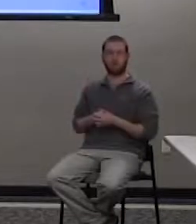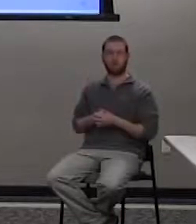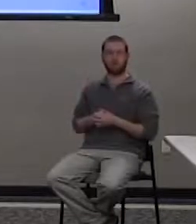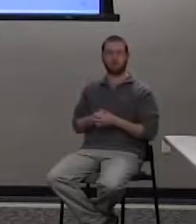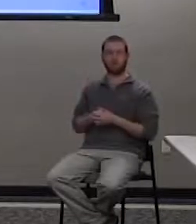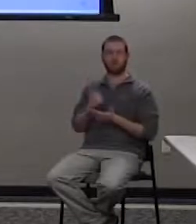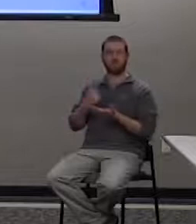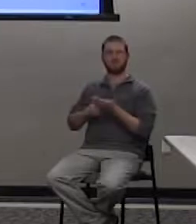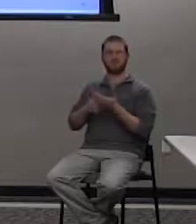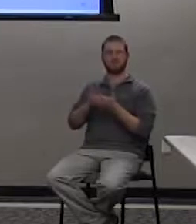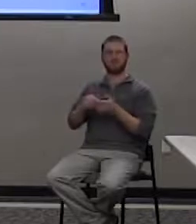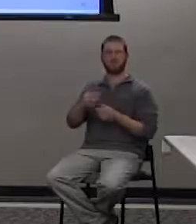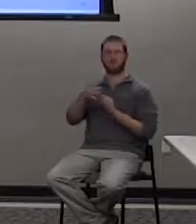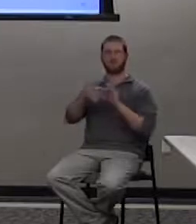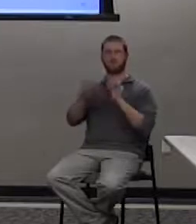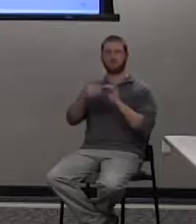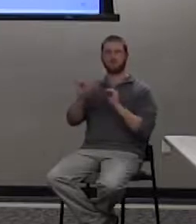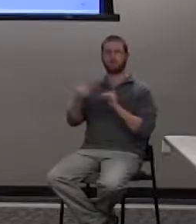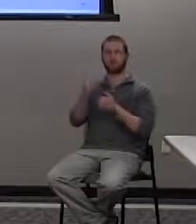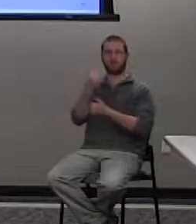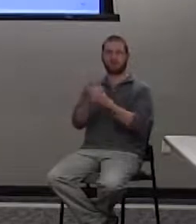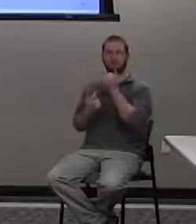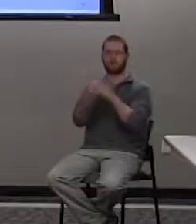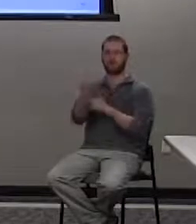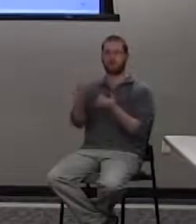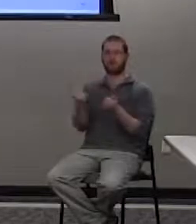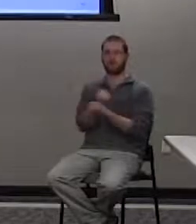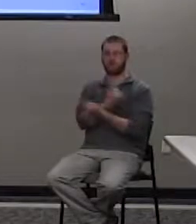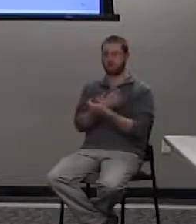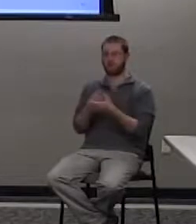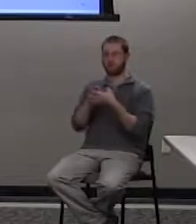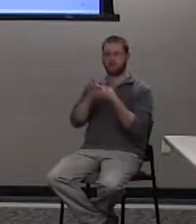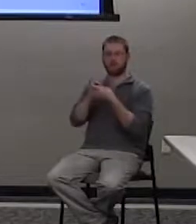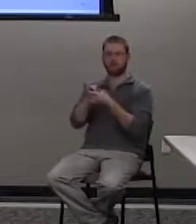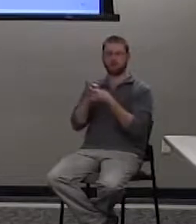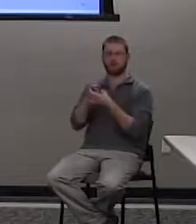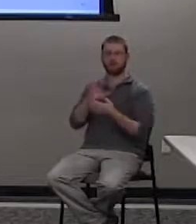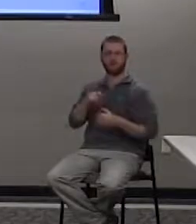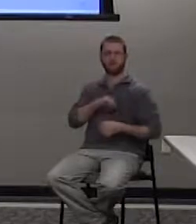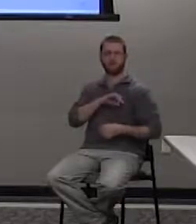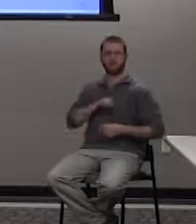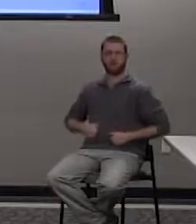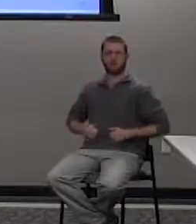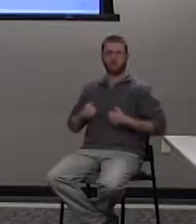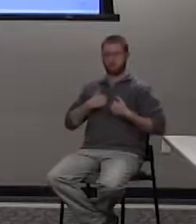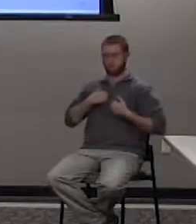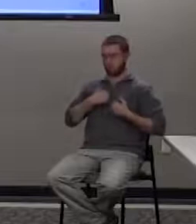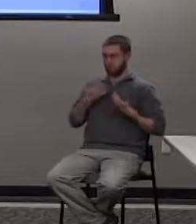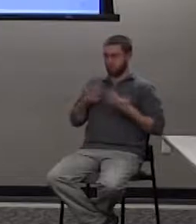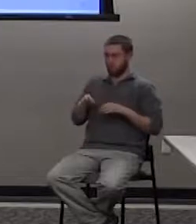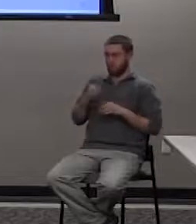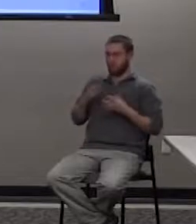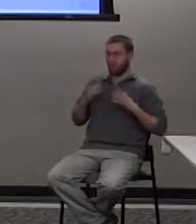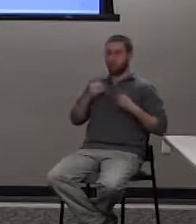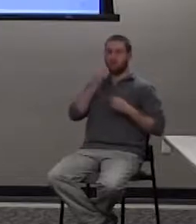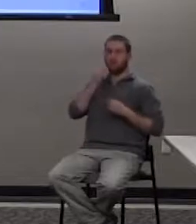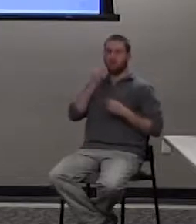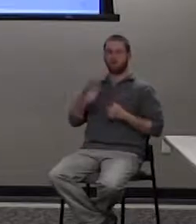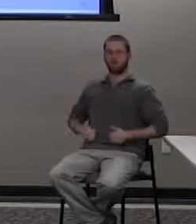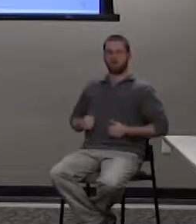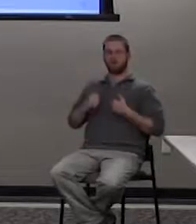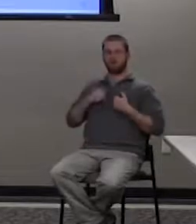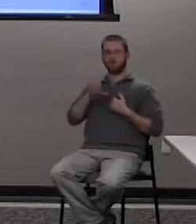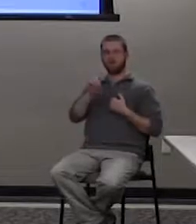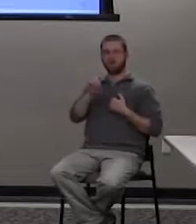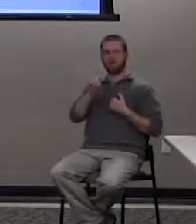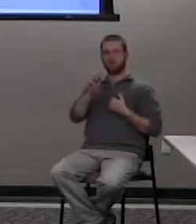say that how all these things are tied together. And that's a quality of life issue. I don't want to own my home. I want to live in downtown Danville. What are you going to do to make